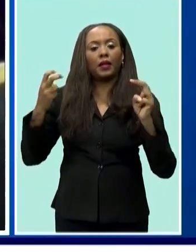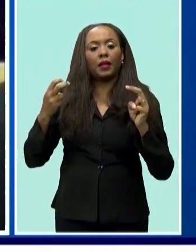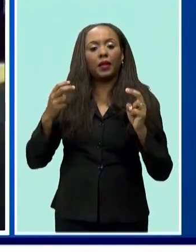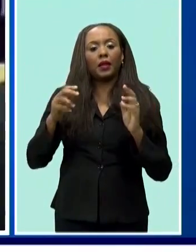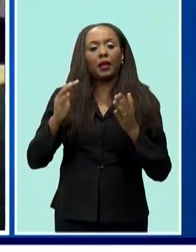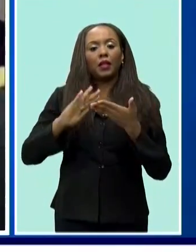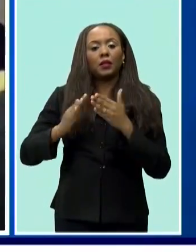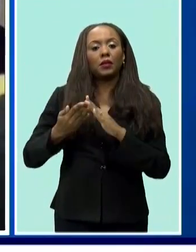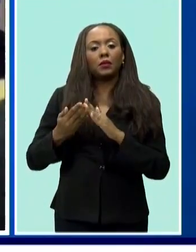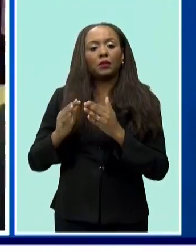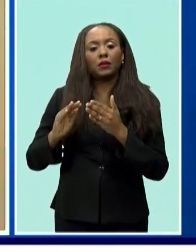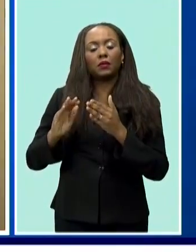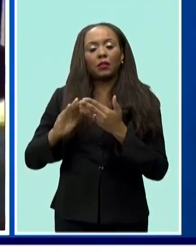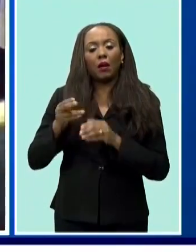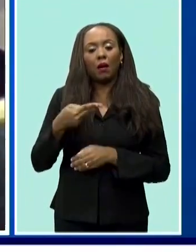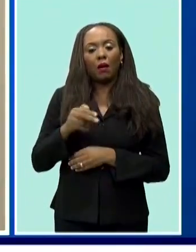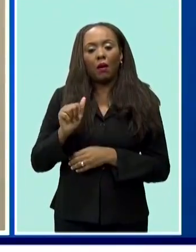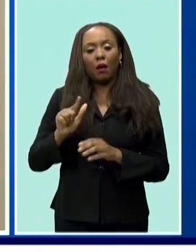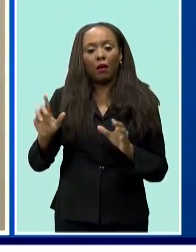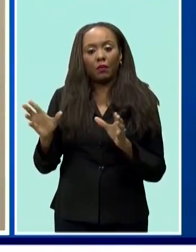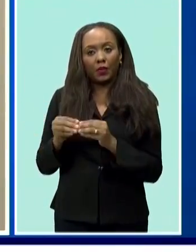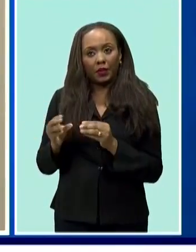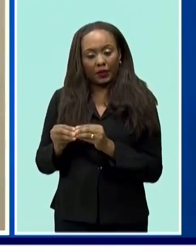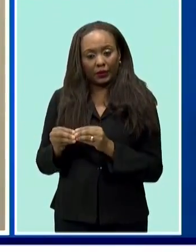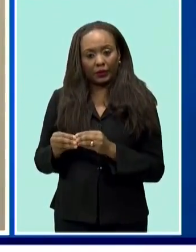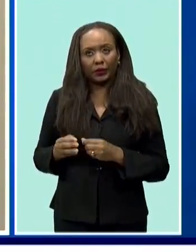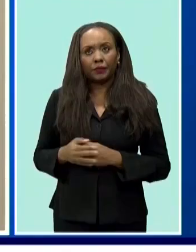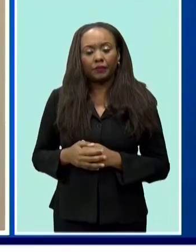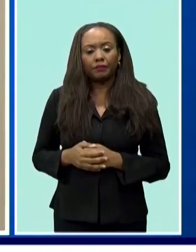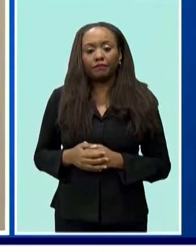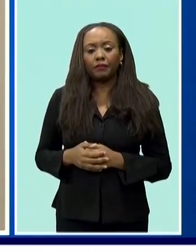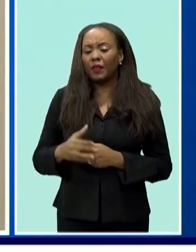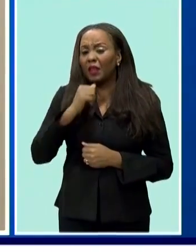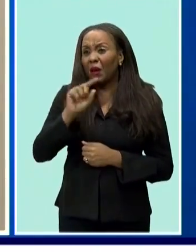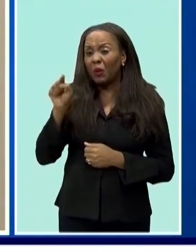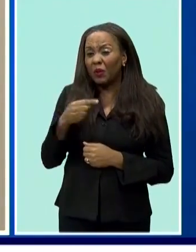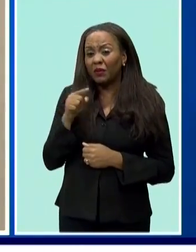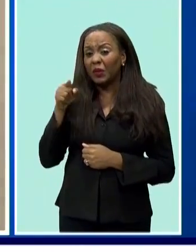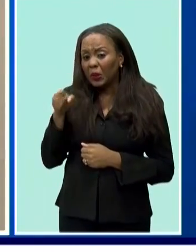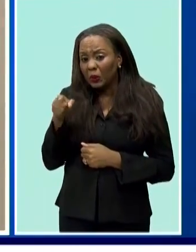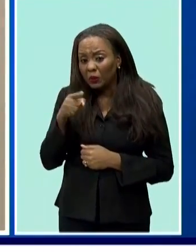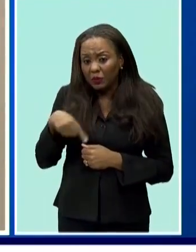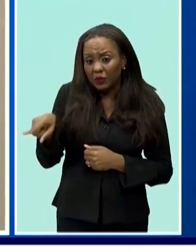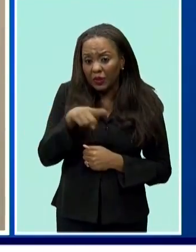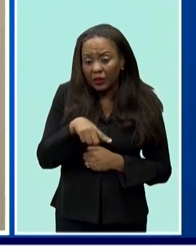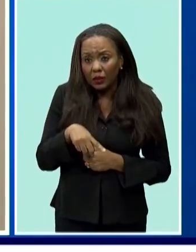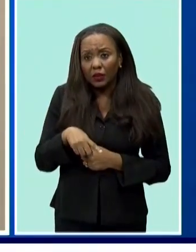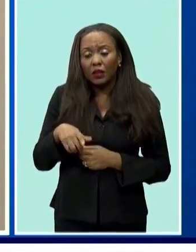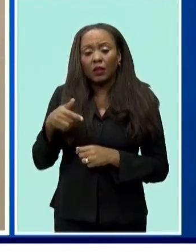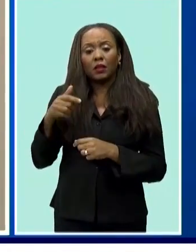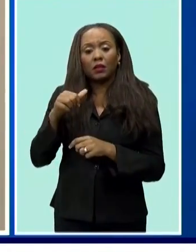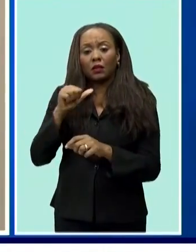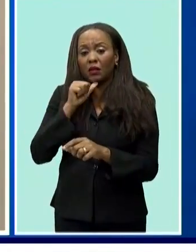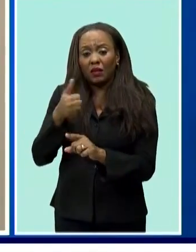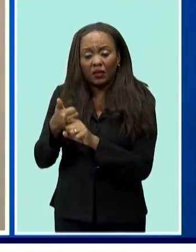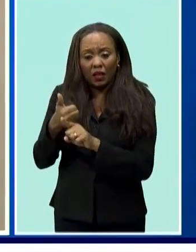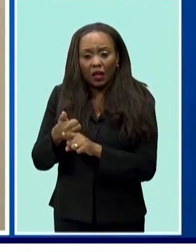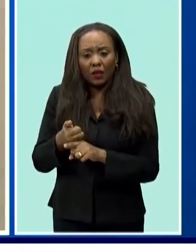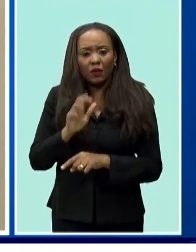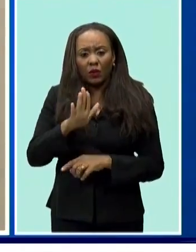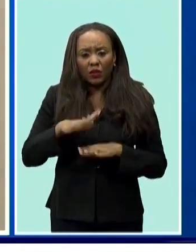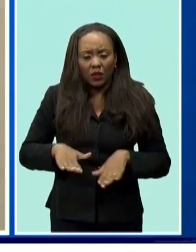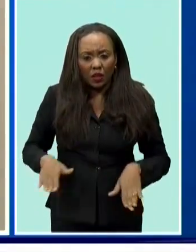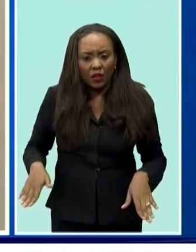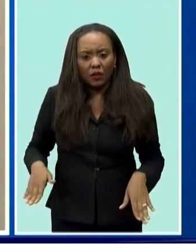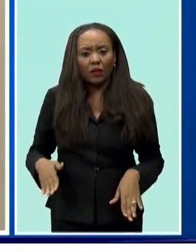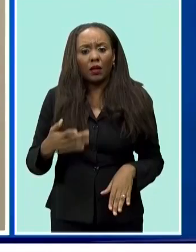meeting in Montreal. You yourselves, but your children and your grandchildren, even if born here, because we are Bajans by what